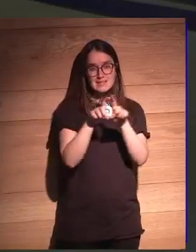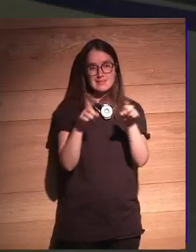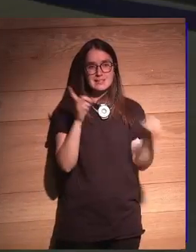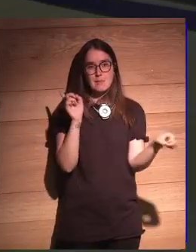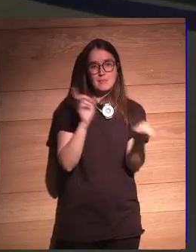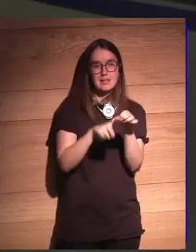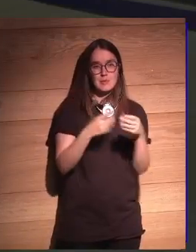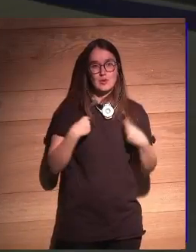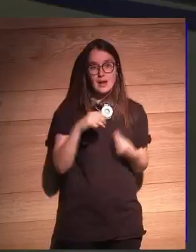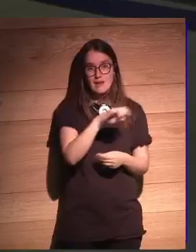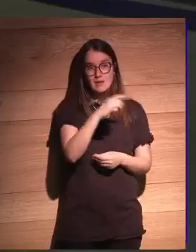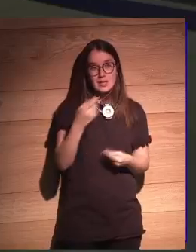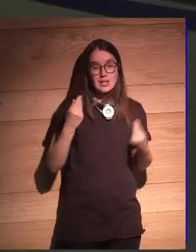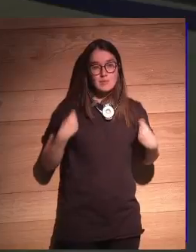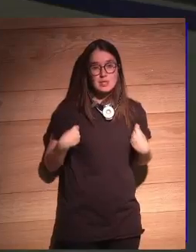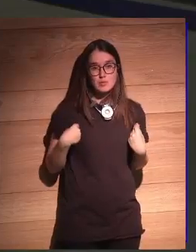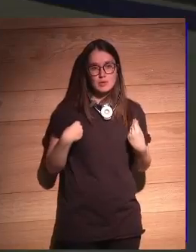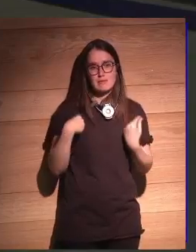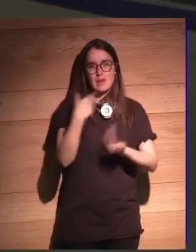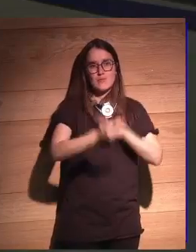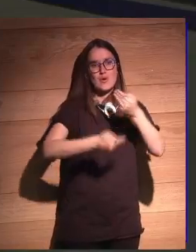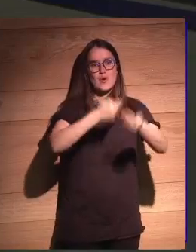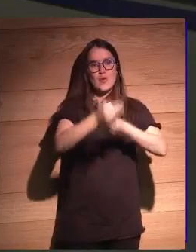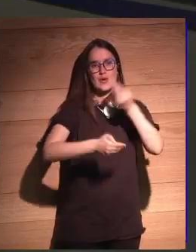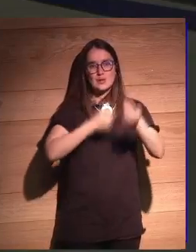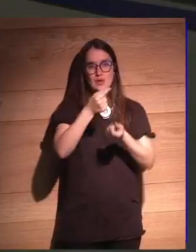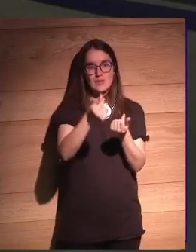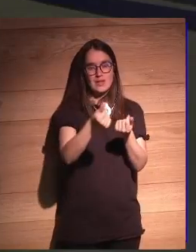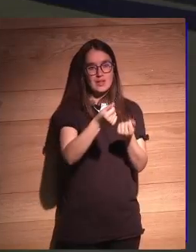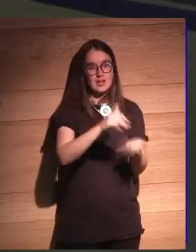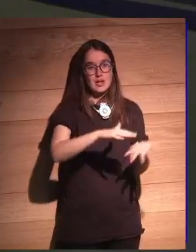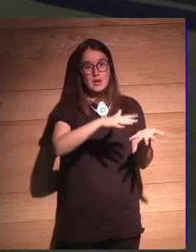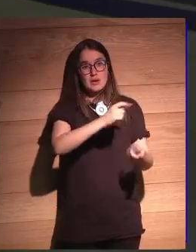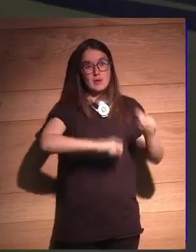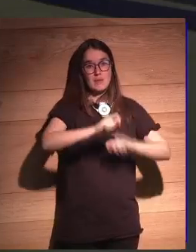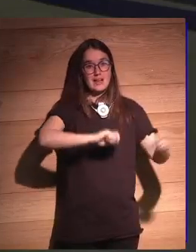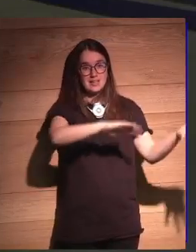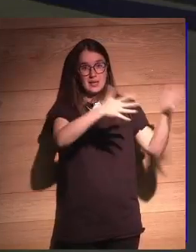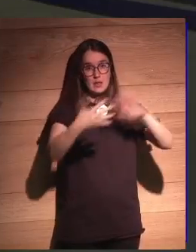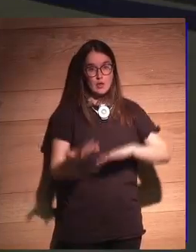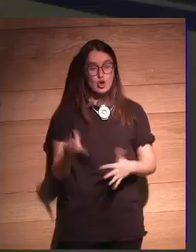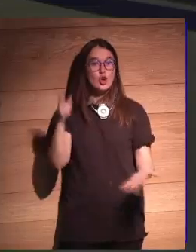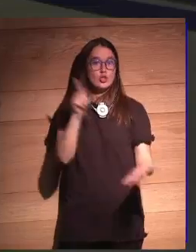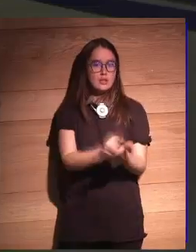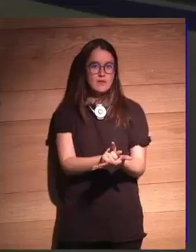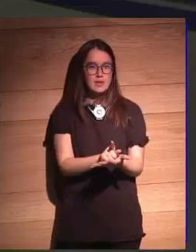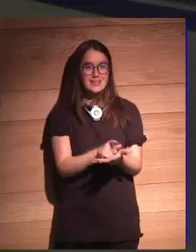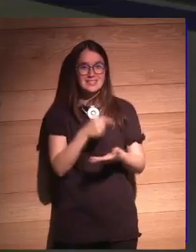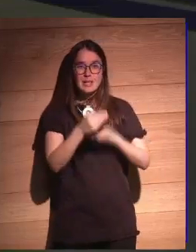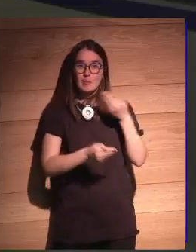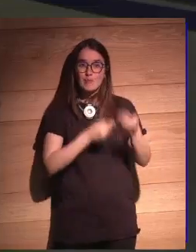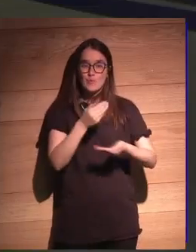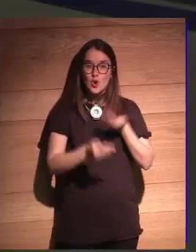of this process of financialization and of commodification. And again, this process is